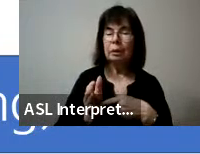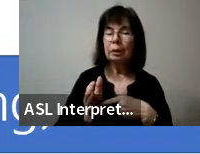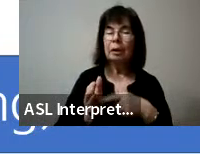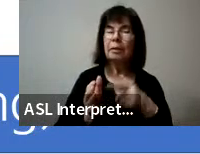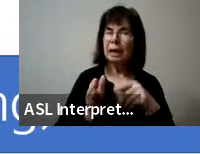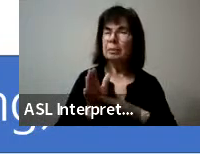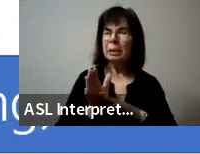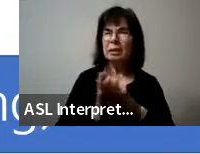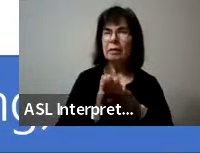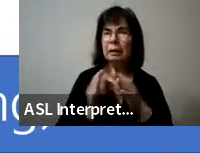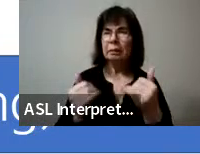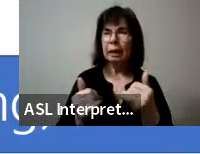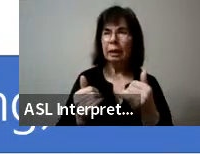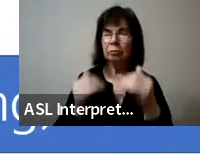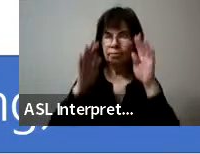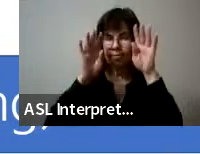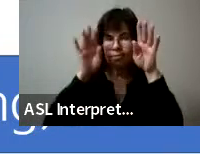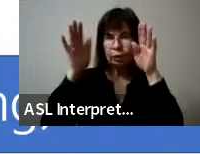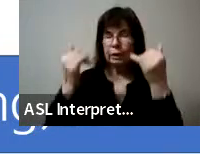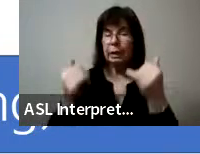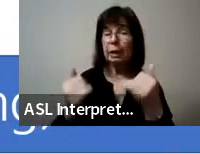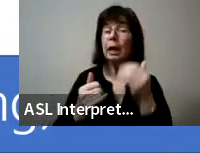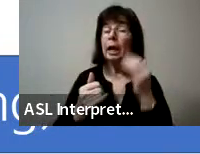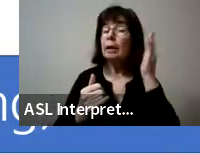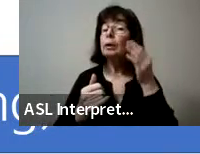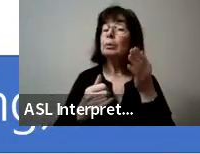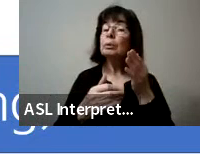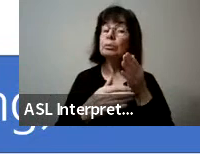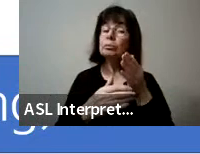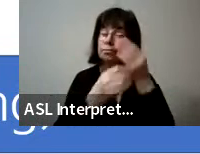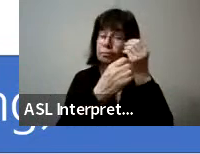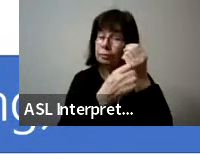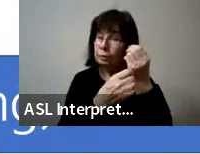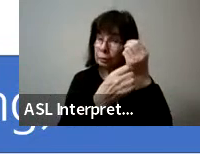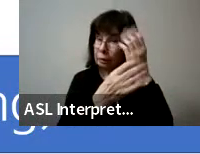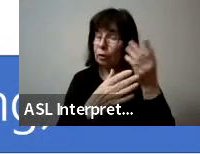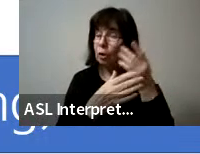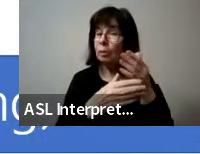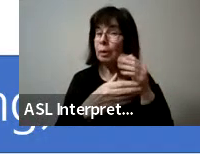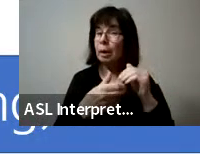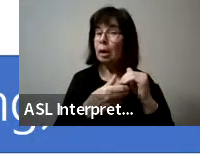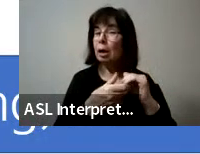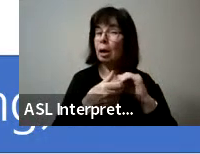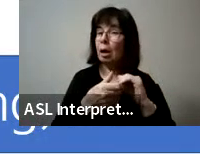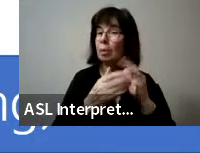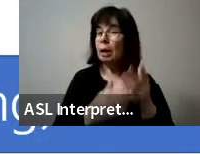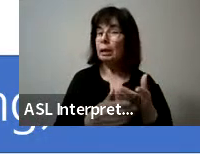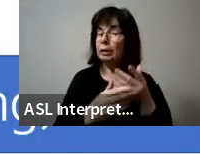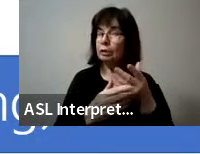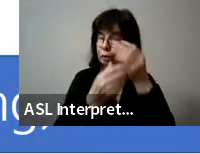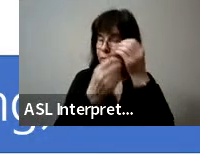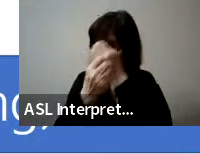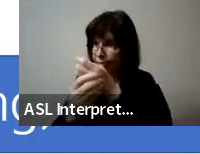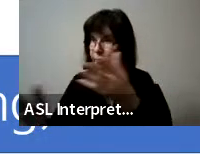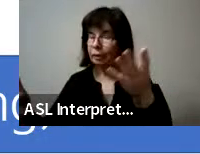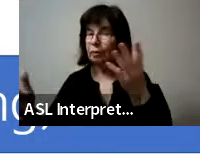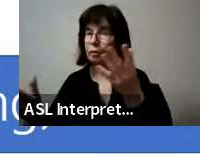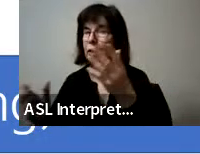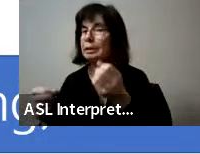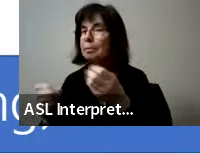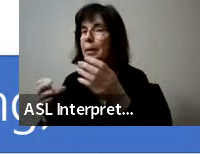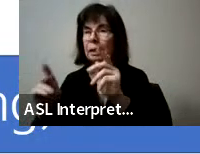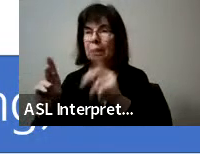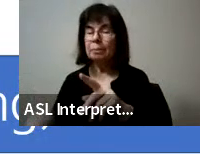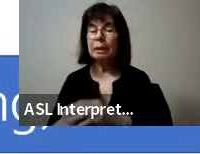development, and that will be shared with all of our partners to get the word out there to as many people as possible. Again, to mitigate